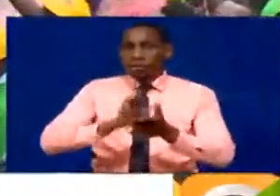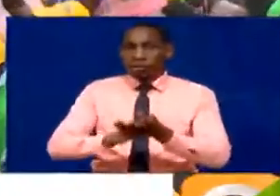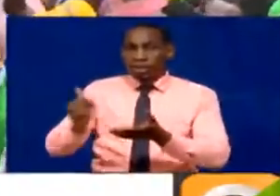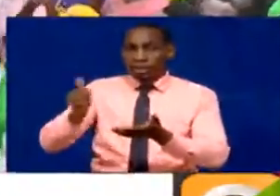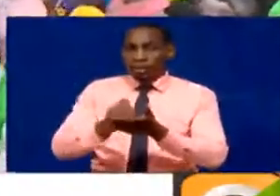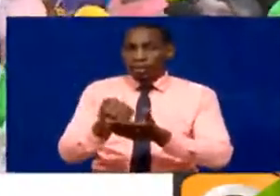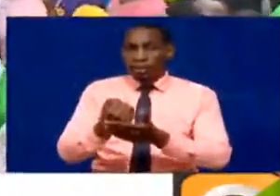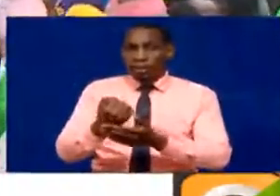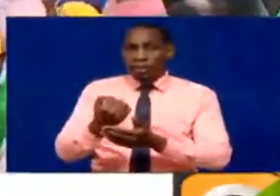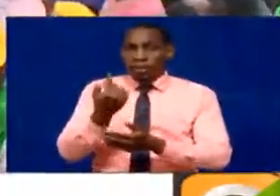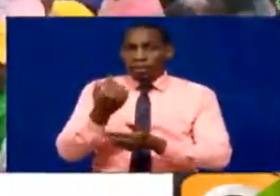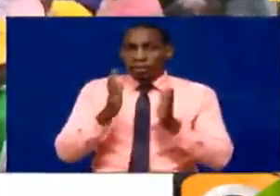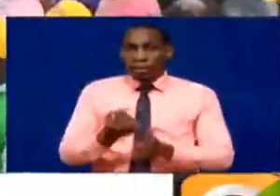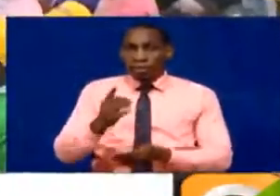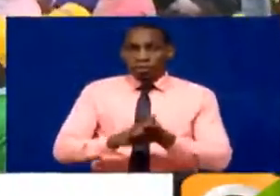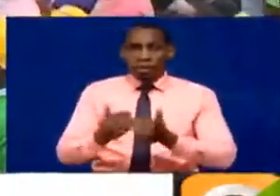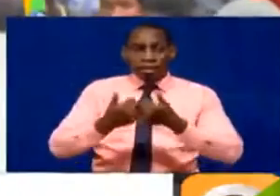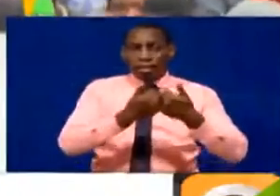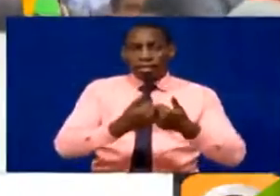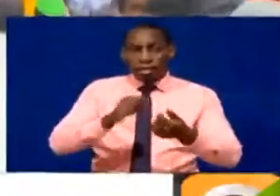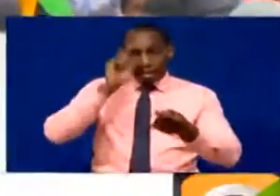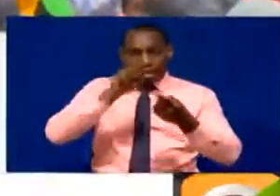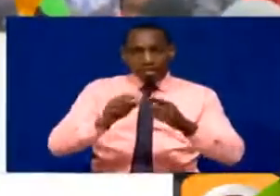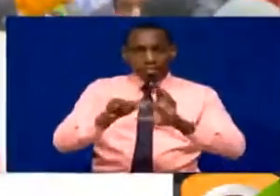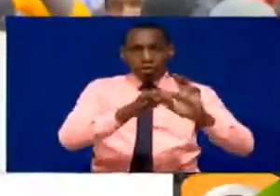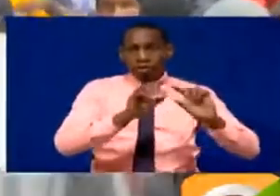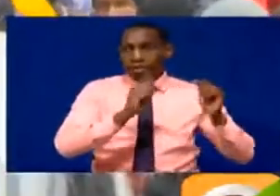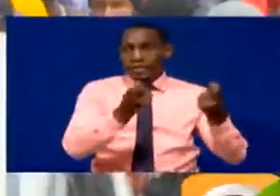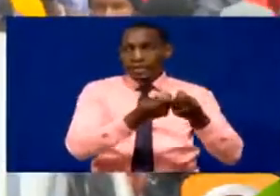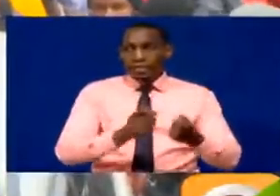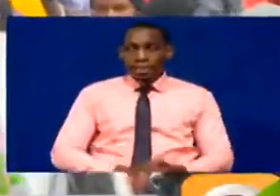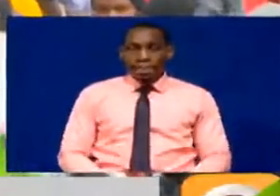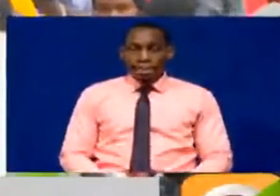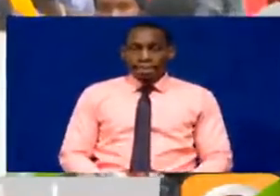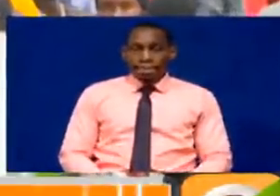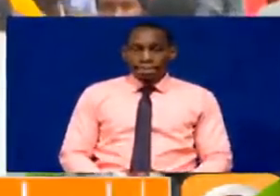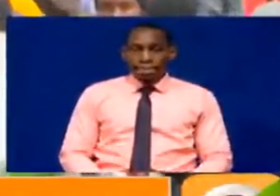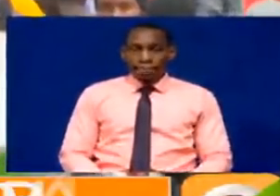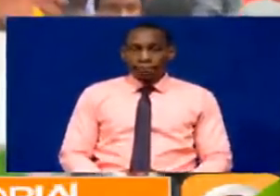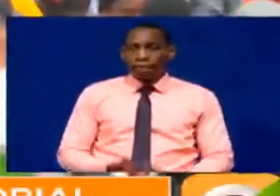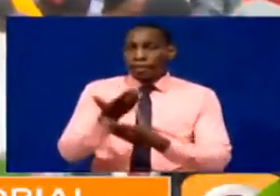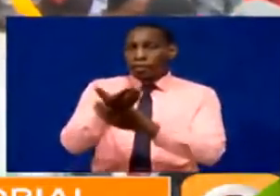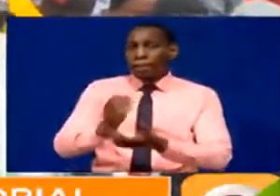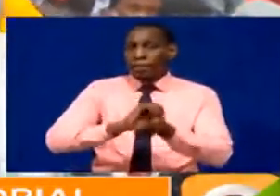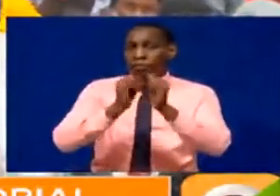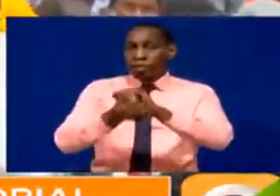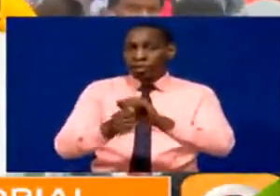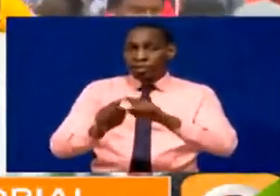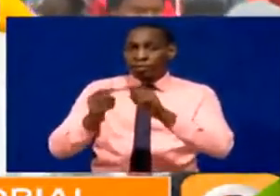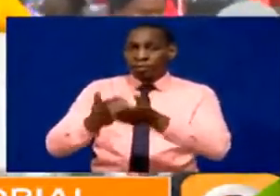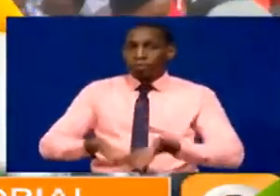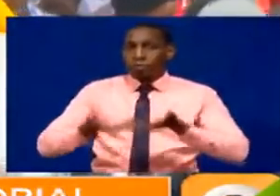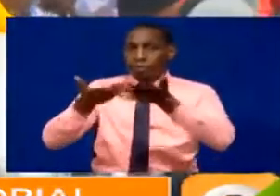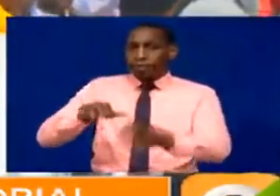candidate for the position to face off the Azimio team. Siku ya leo nalaomba tubadilishe